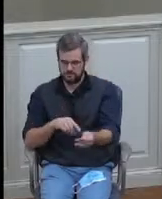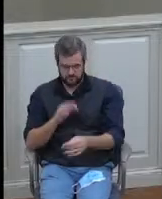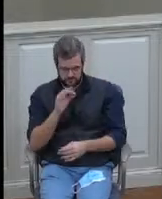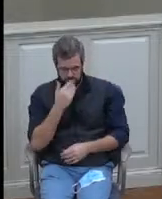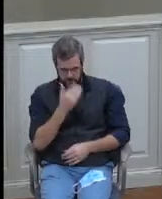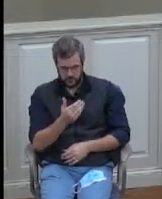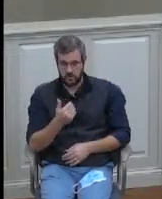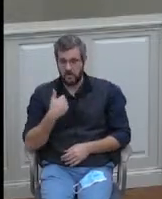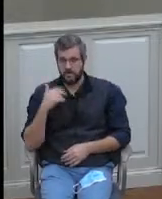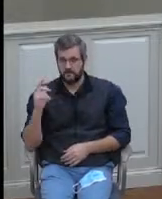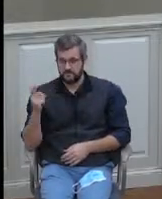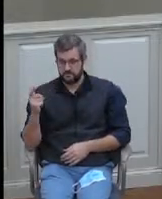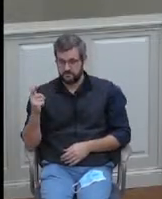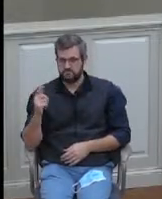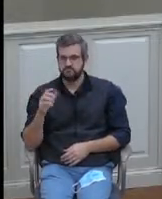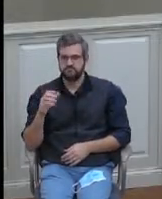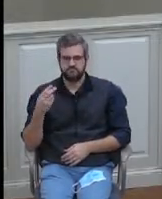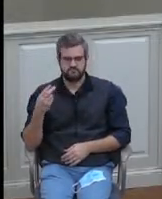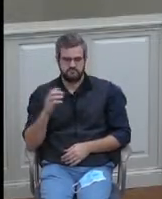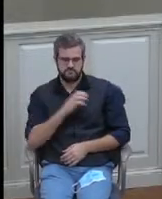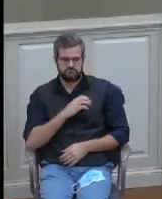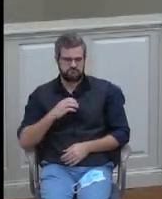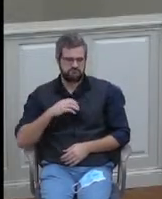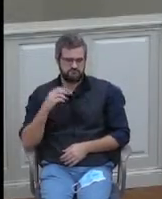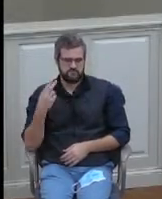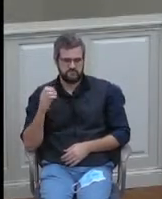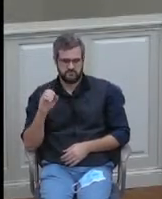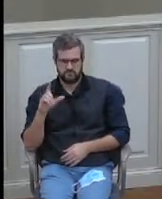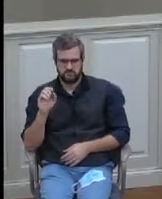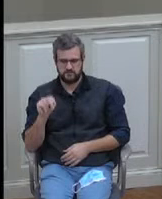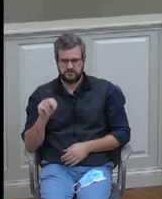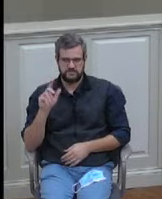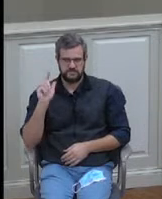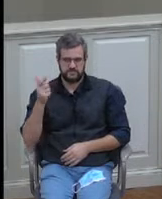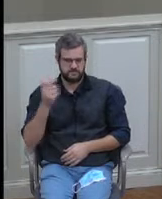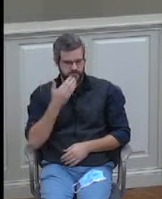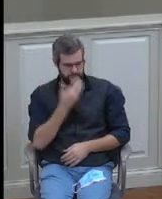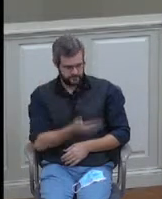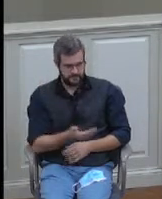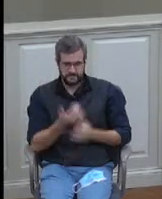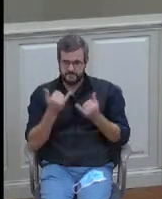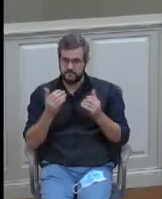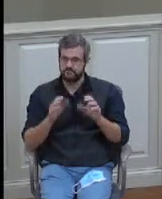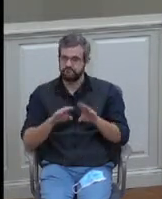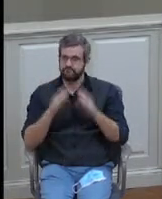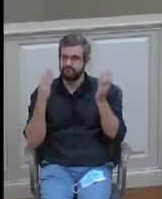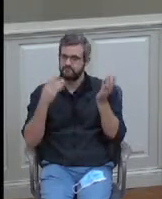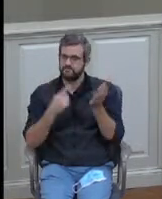second? Second. Thank you, Commissioner Holland. We are in discussion.